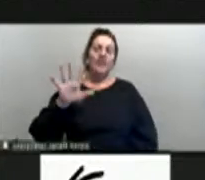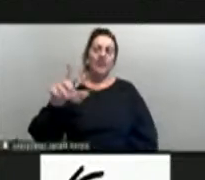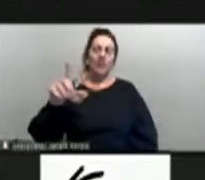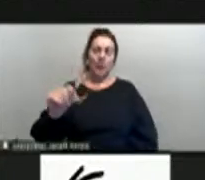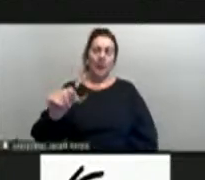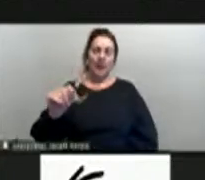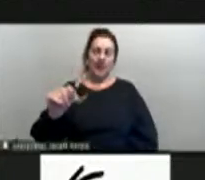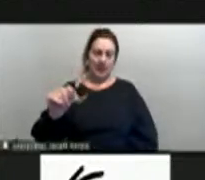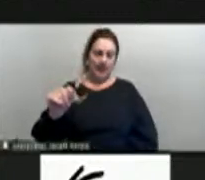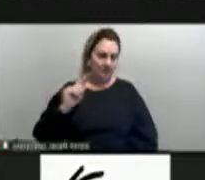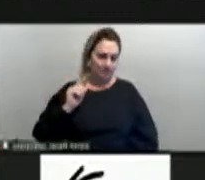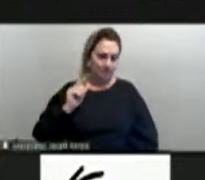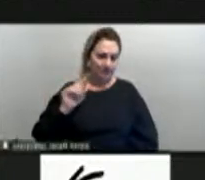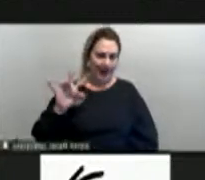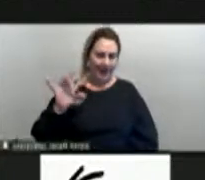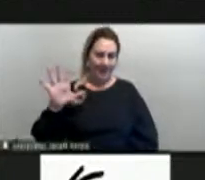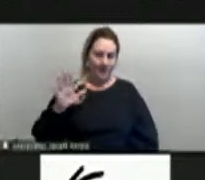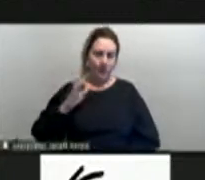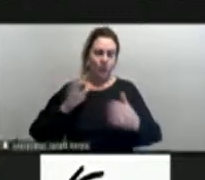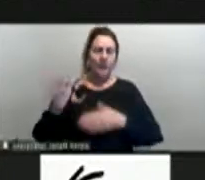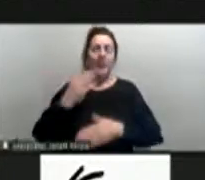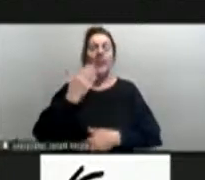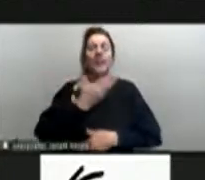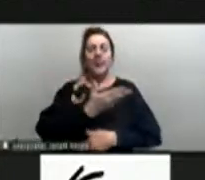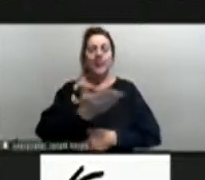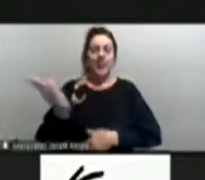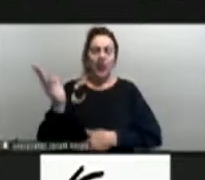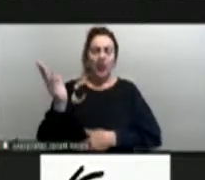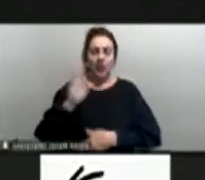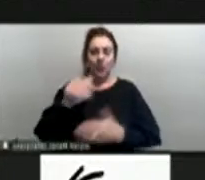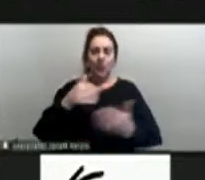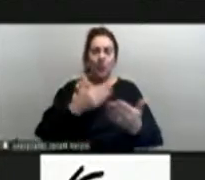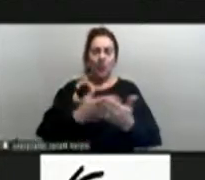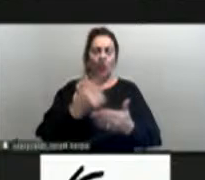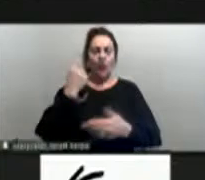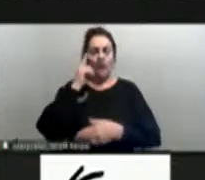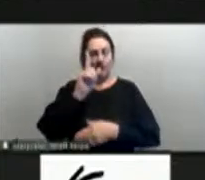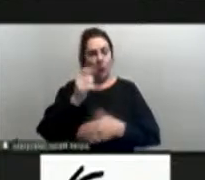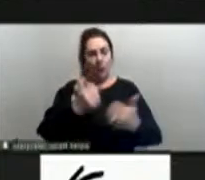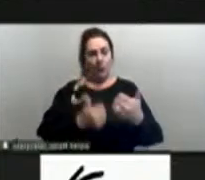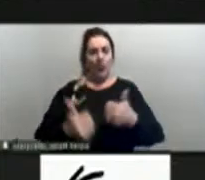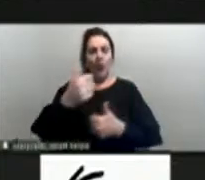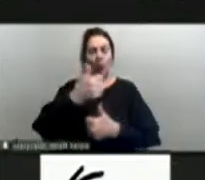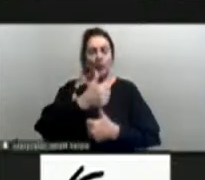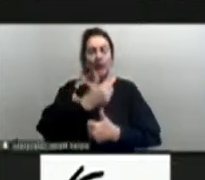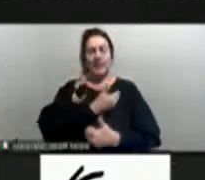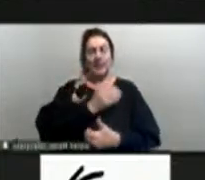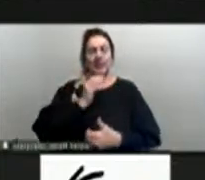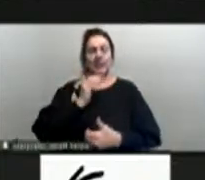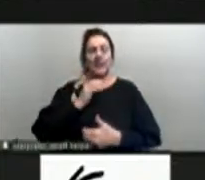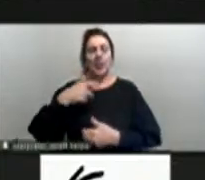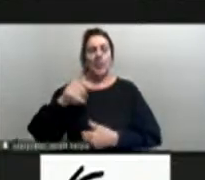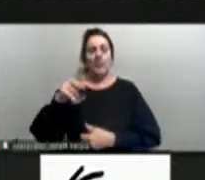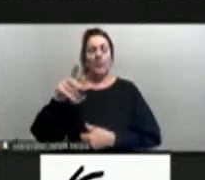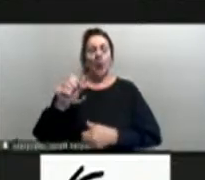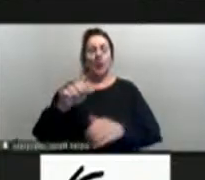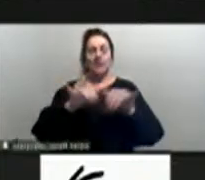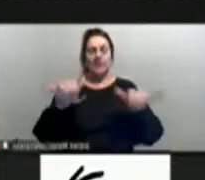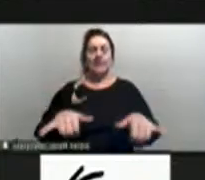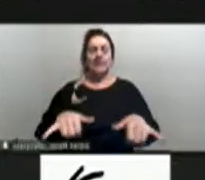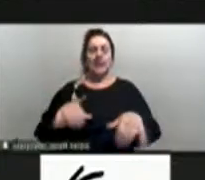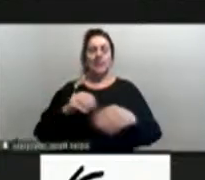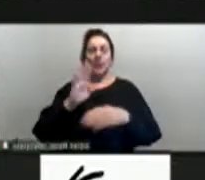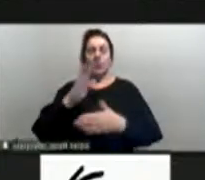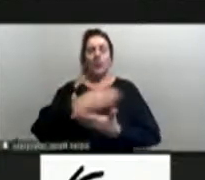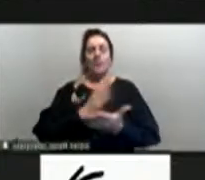Street. First, I'd like to thank the mayor and the commission for their support of parks and prioritizing it in our county budget. The park system in Miami-Dade is a vital resource for our